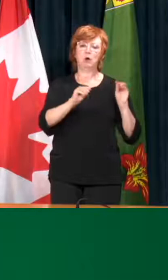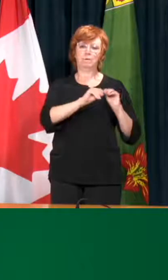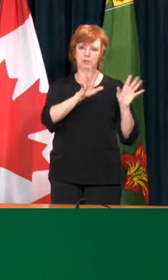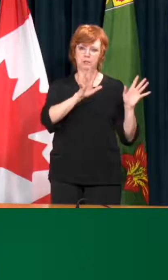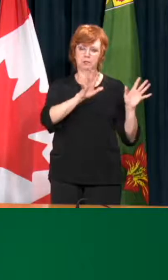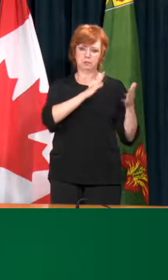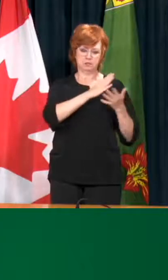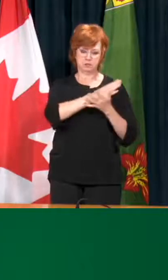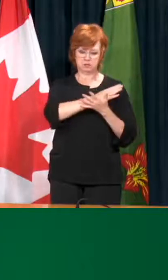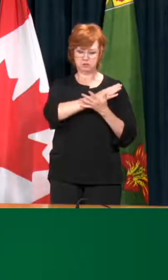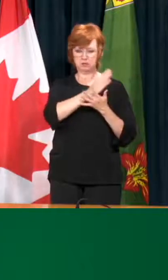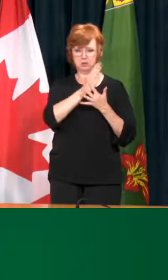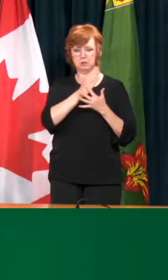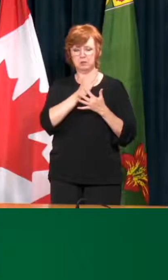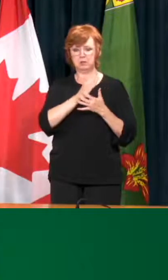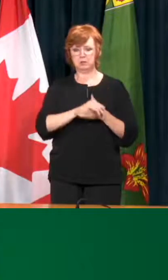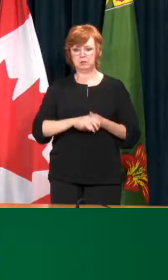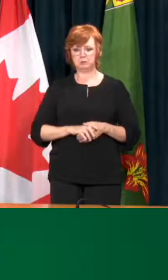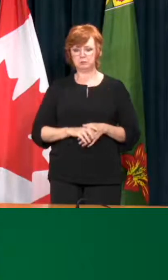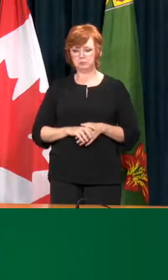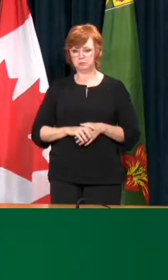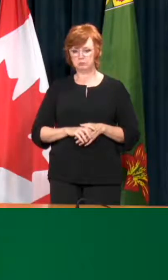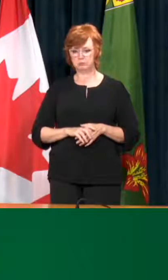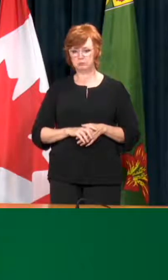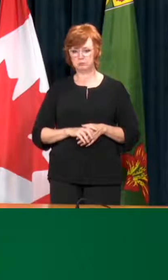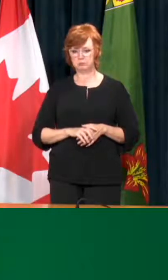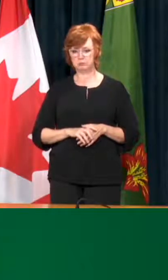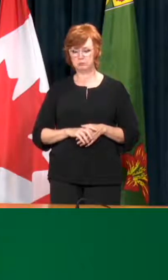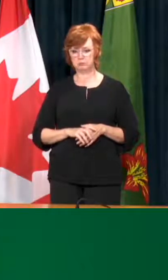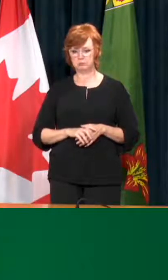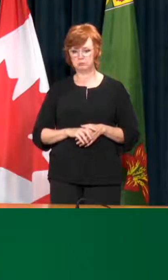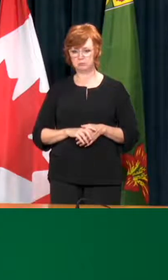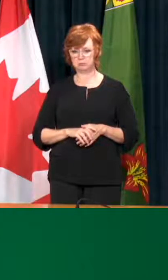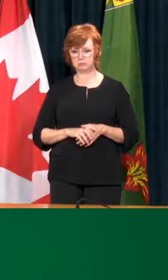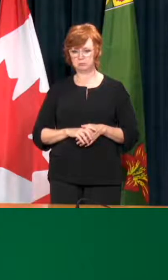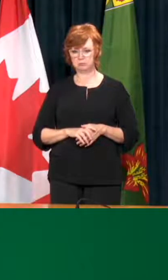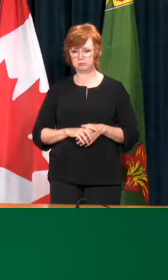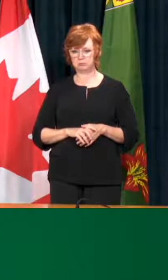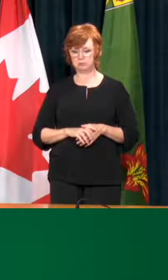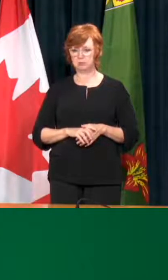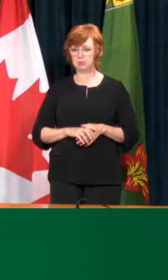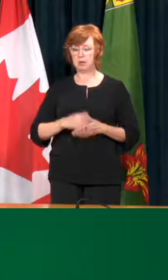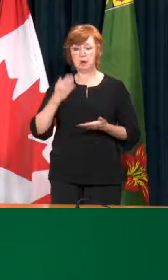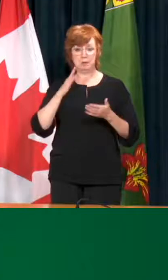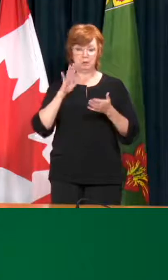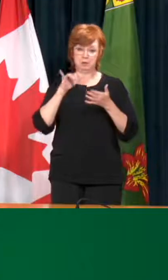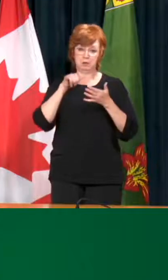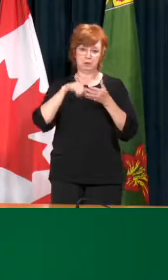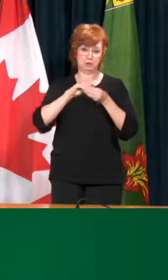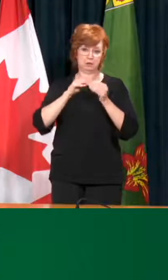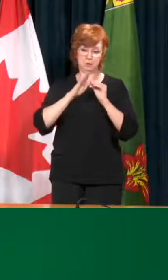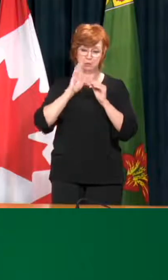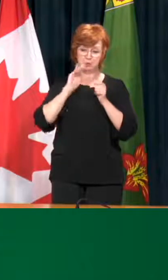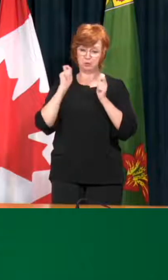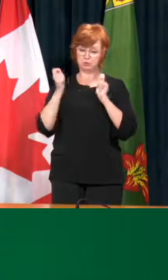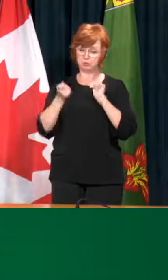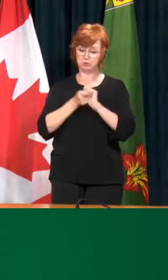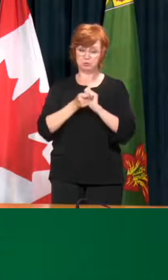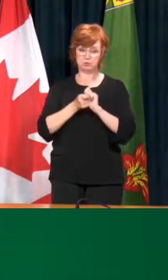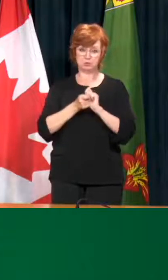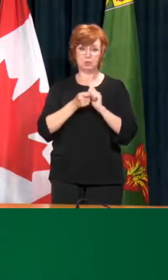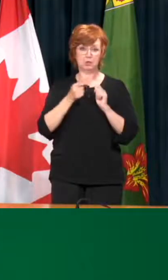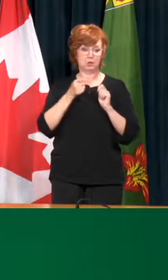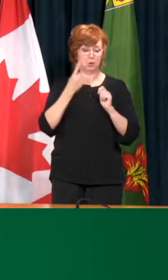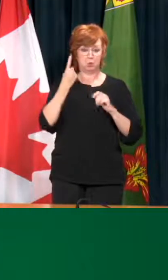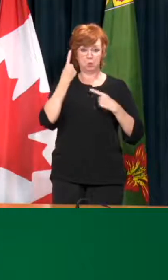announce hospitalization and deaths in near real time. But over time, some of those cases may get adjusted. We also know that, and I said that earlier